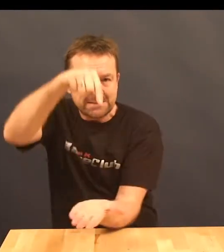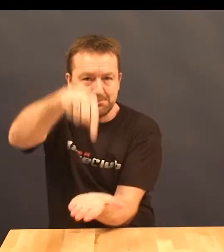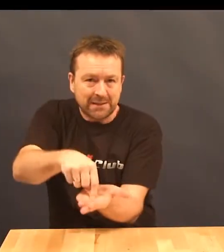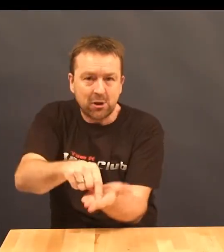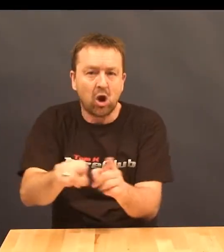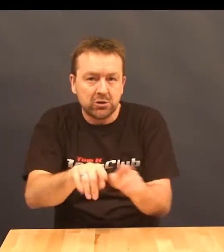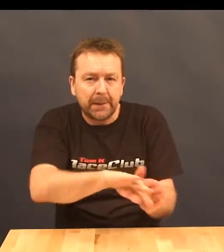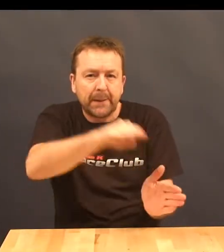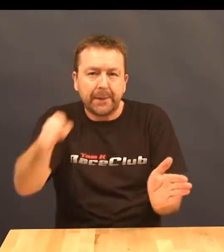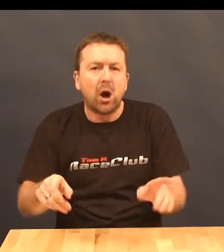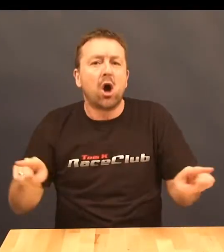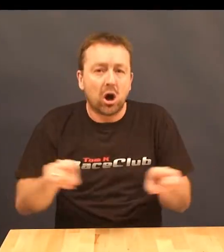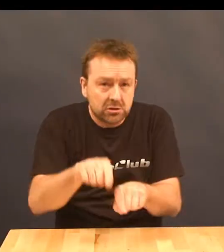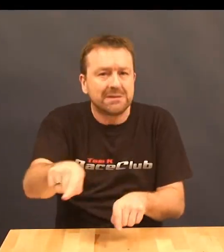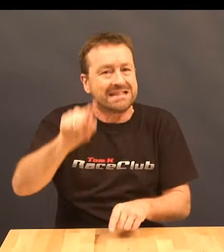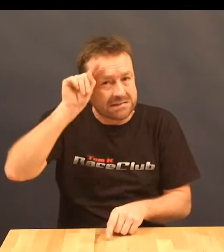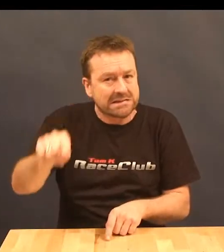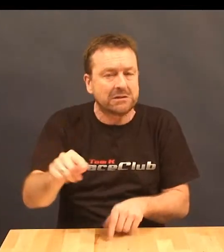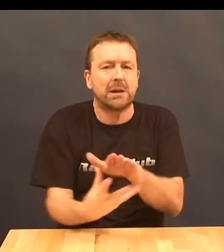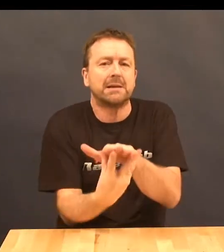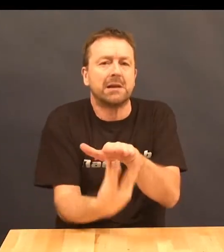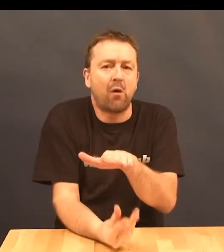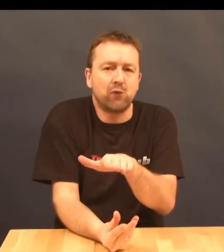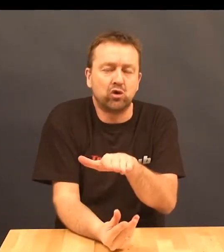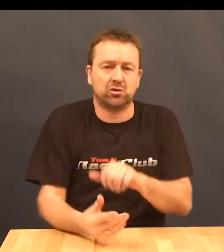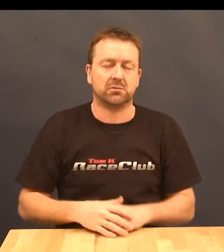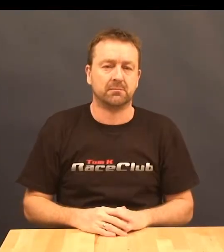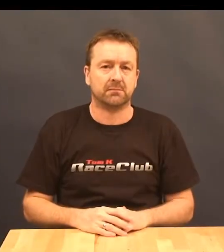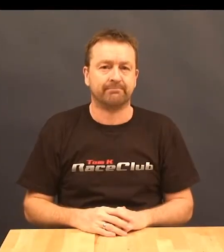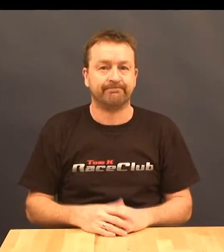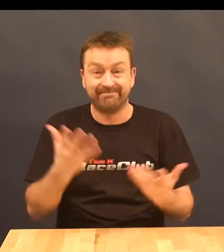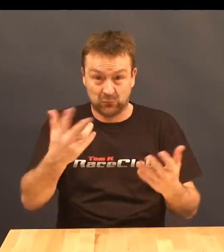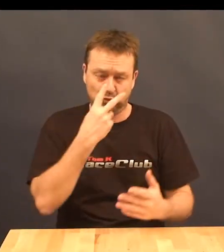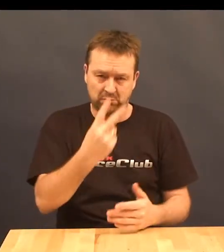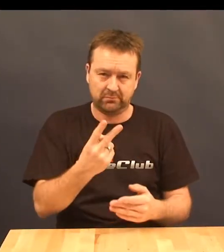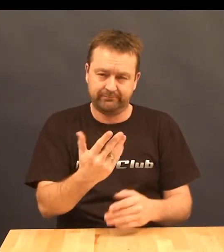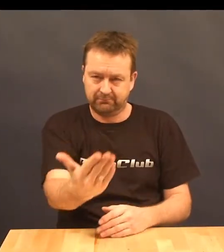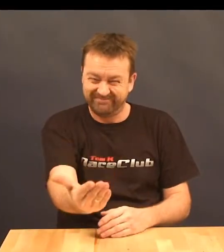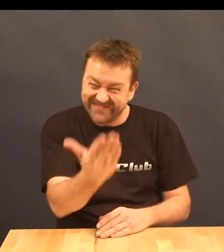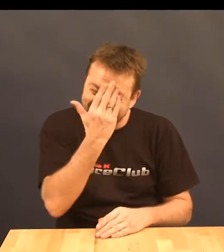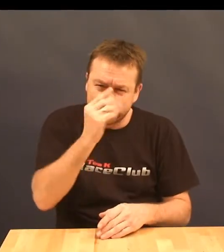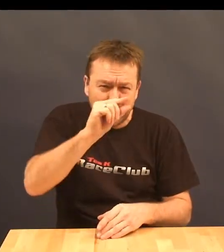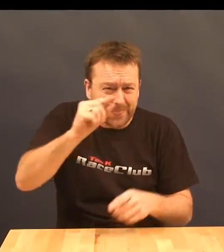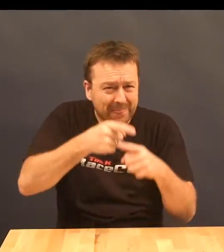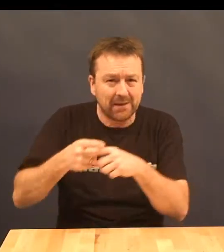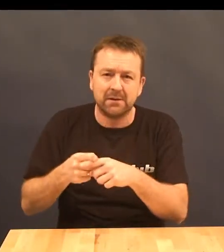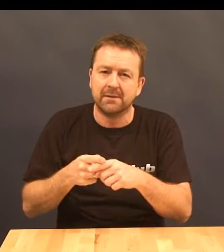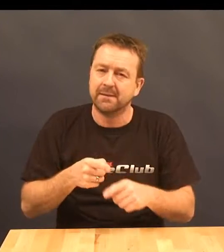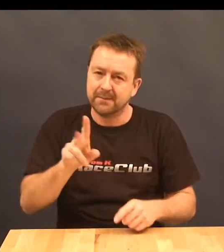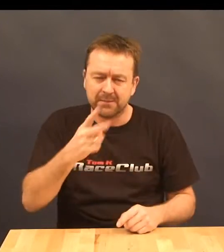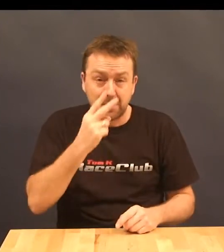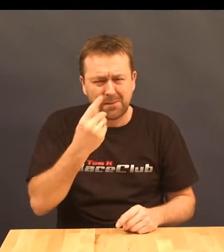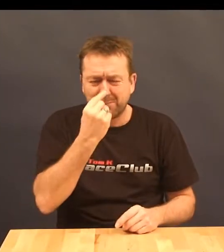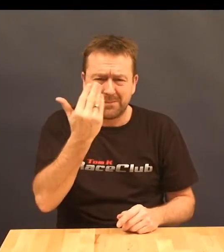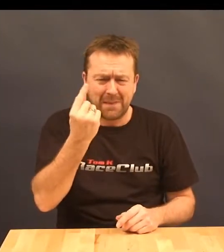section of the nose as well to produce downforce. It goes to the details, small details, such as